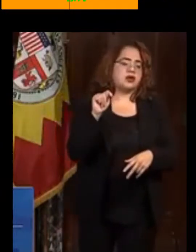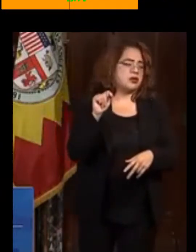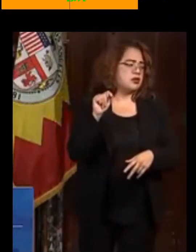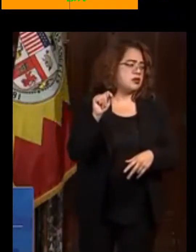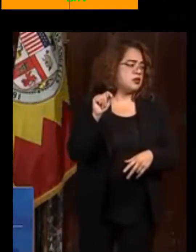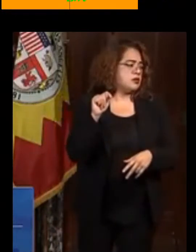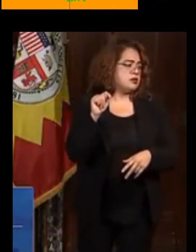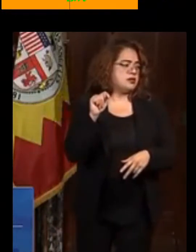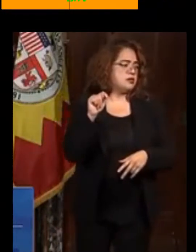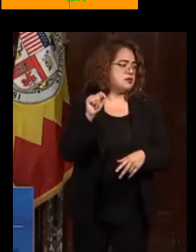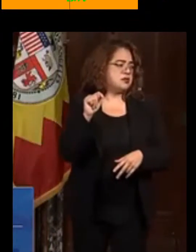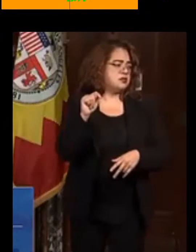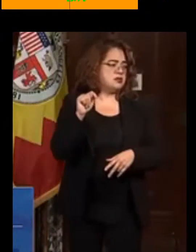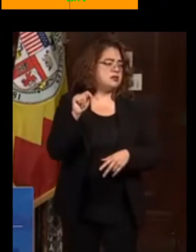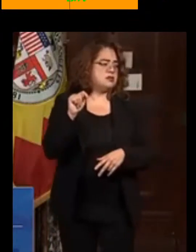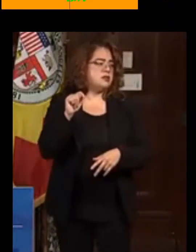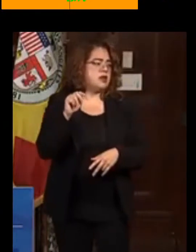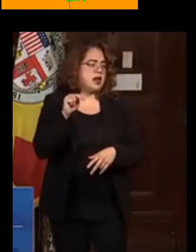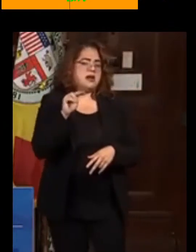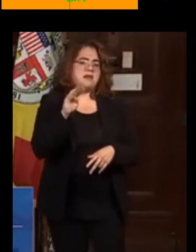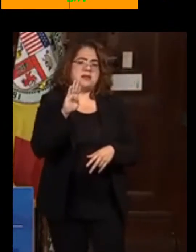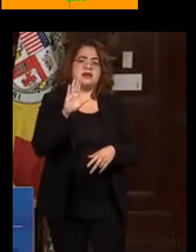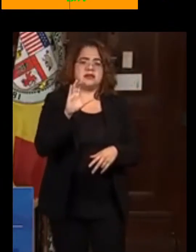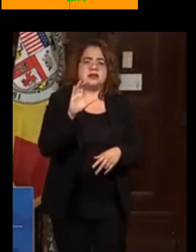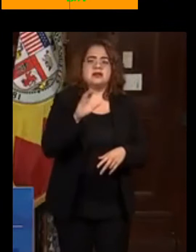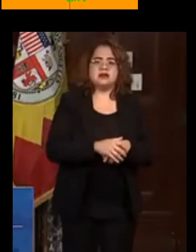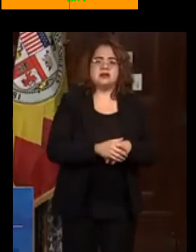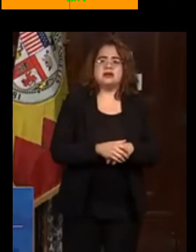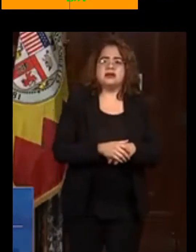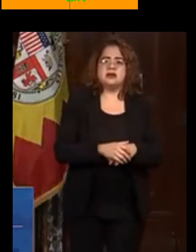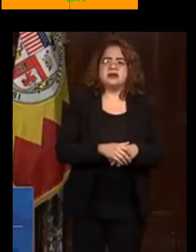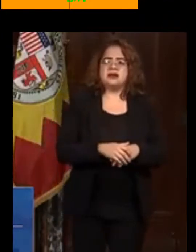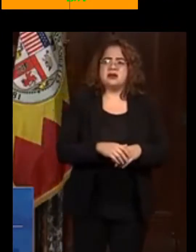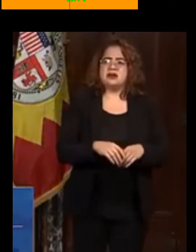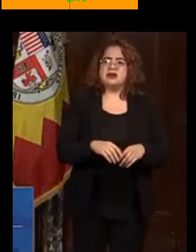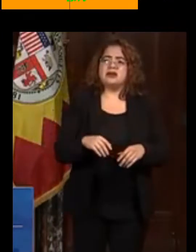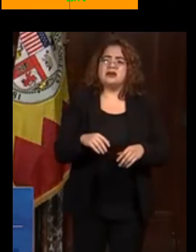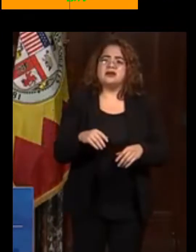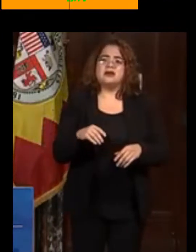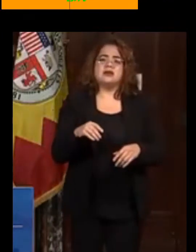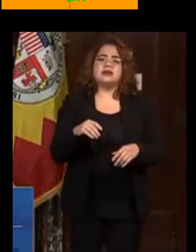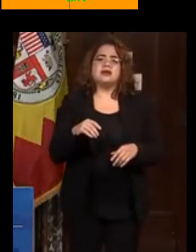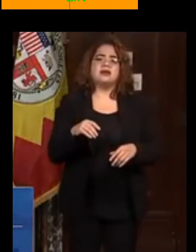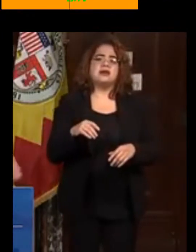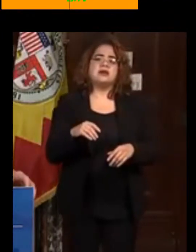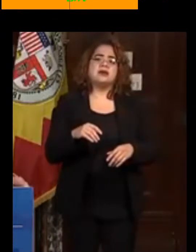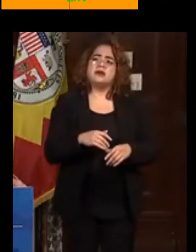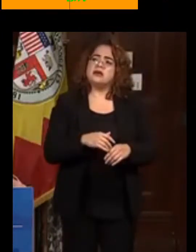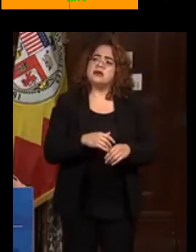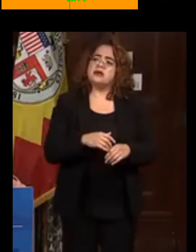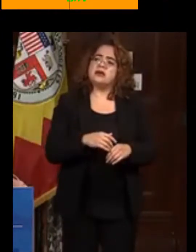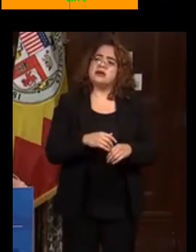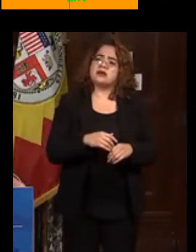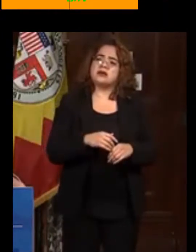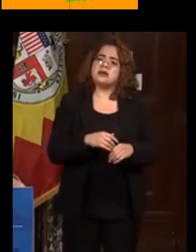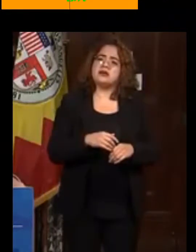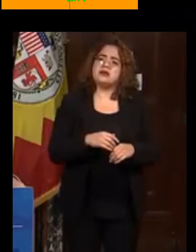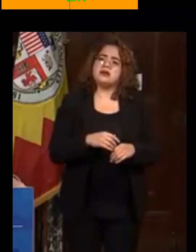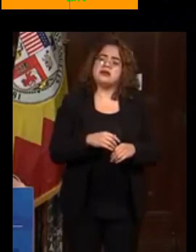Robert. Mayor Garcetti, how are you? I'm good. Let's talk briefly about how